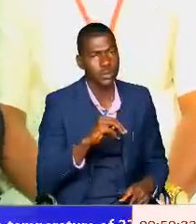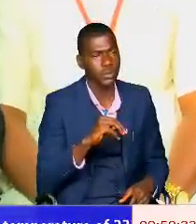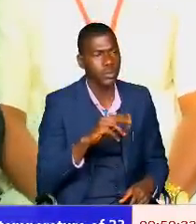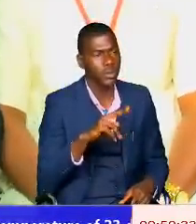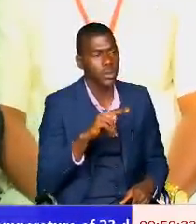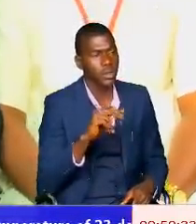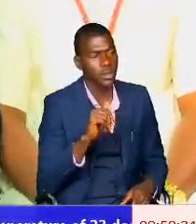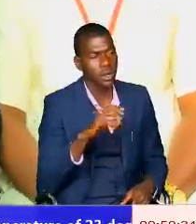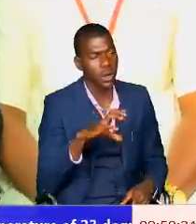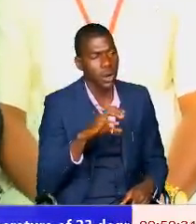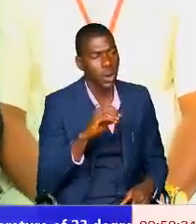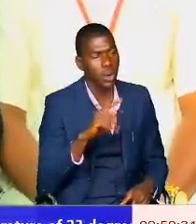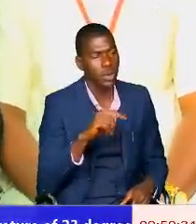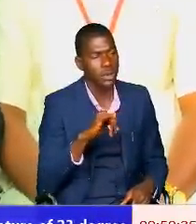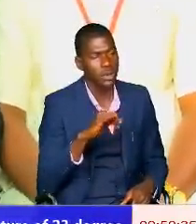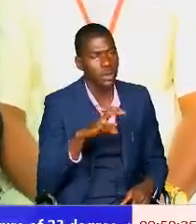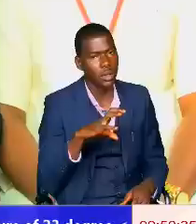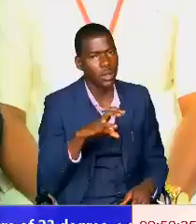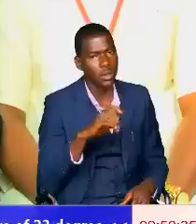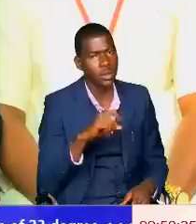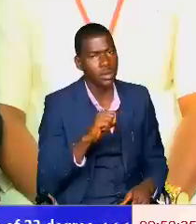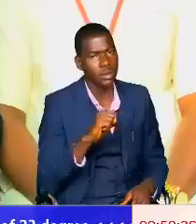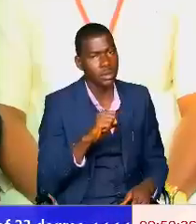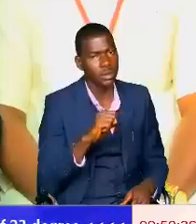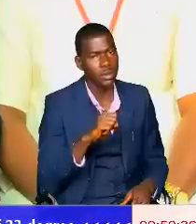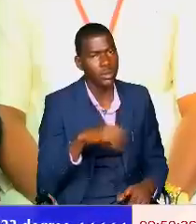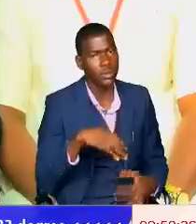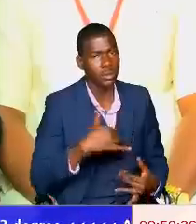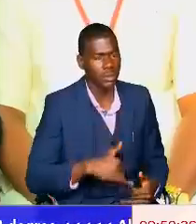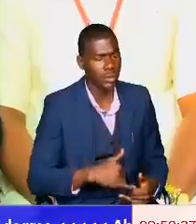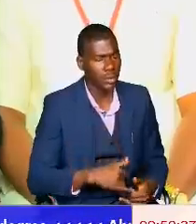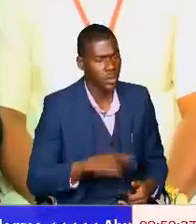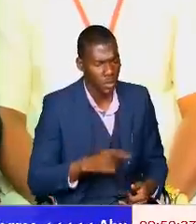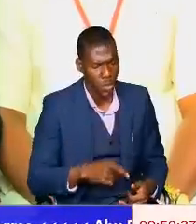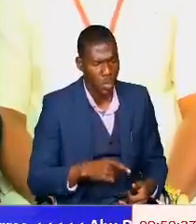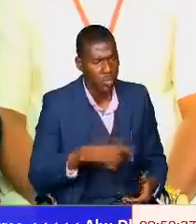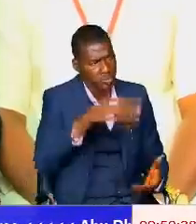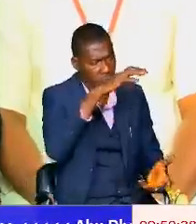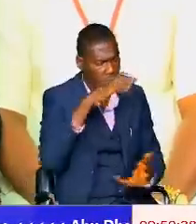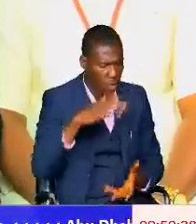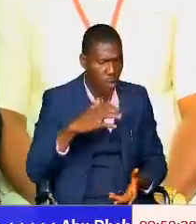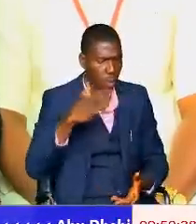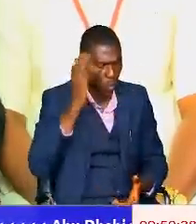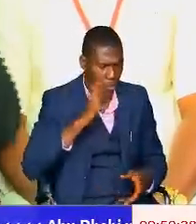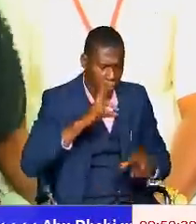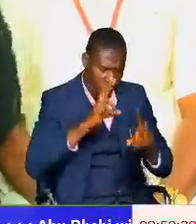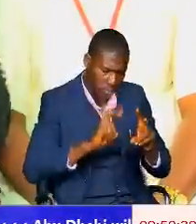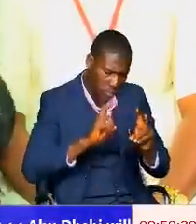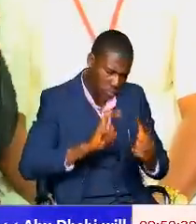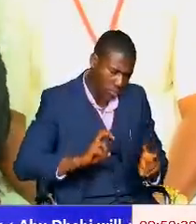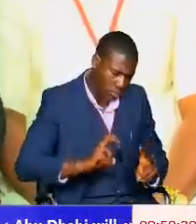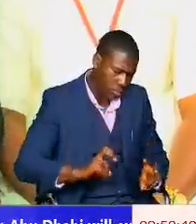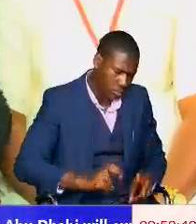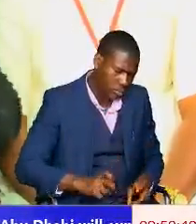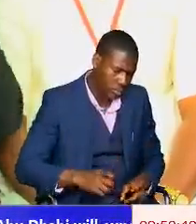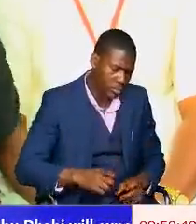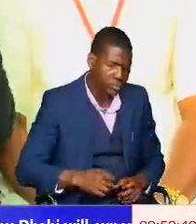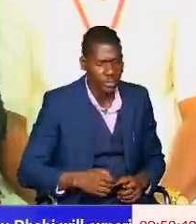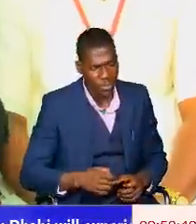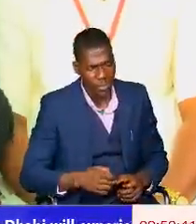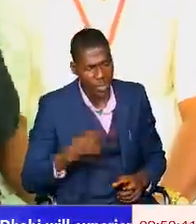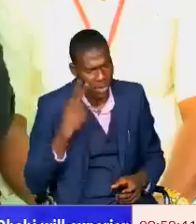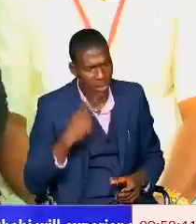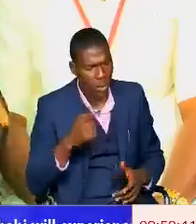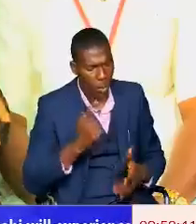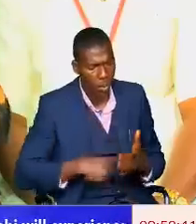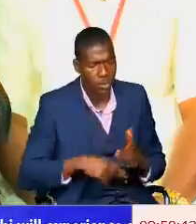outside the country, your item will be subjected to assessment. They will have to assess it and check what you are bringing to be sure, number